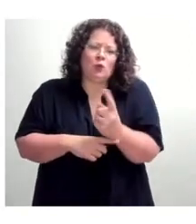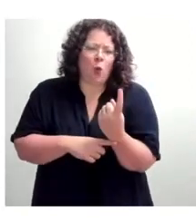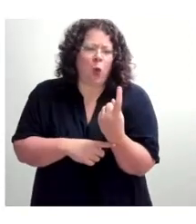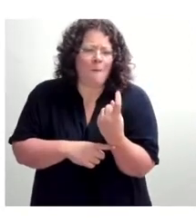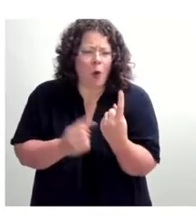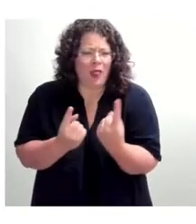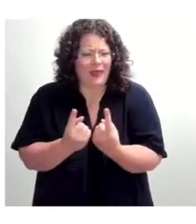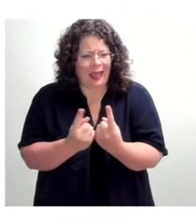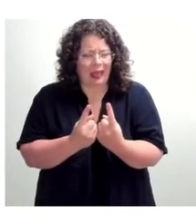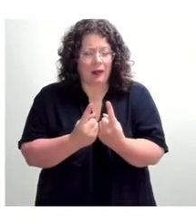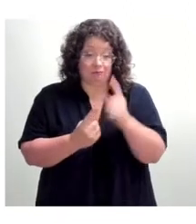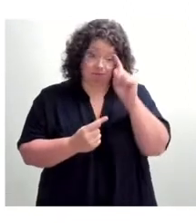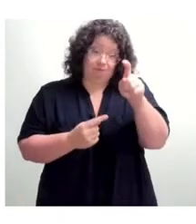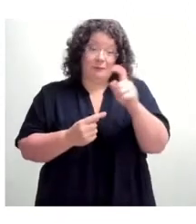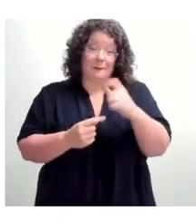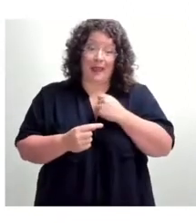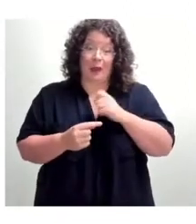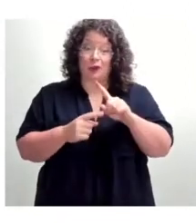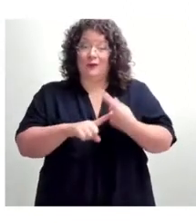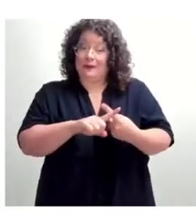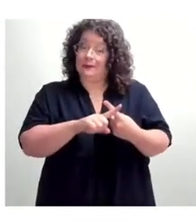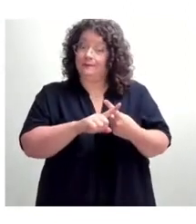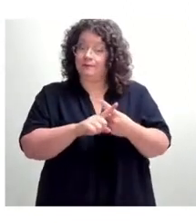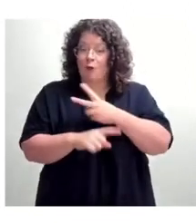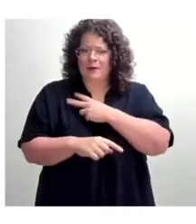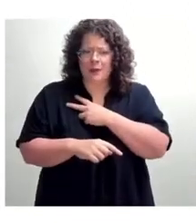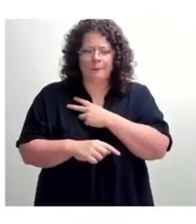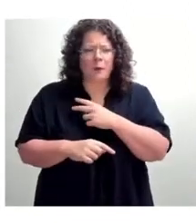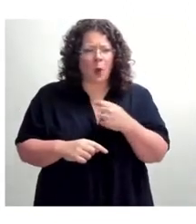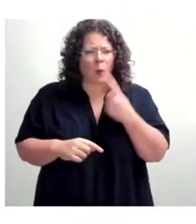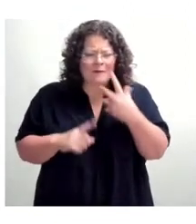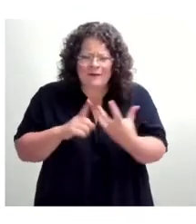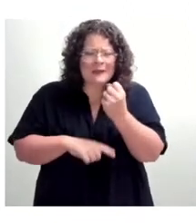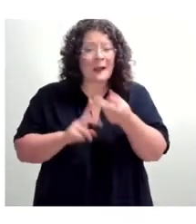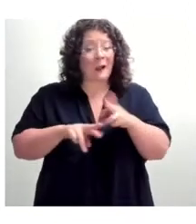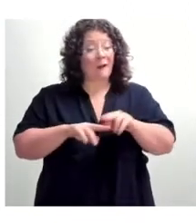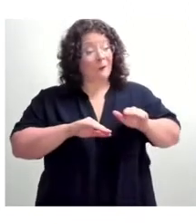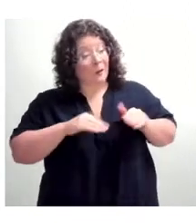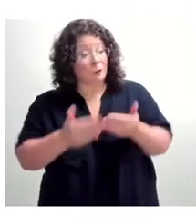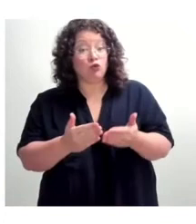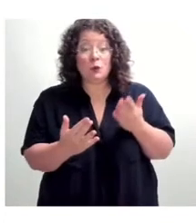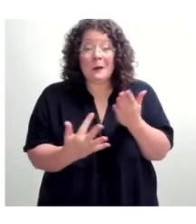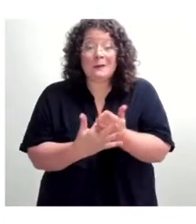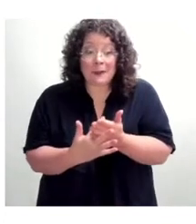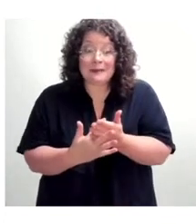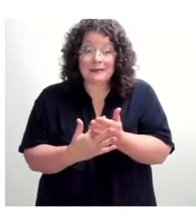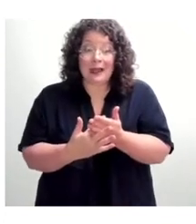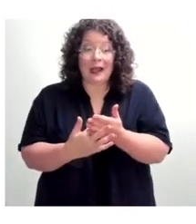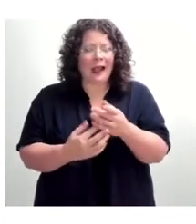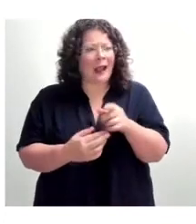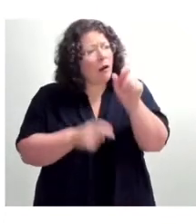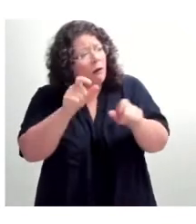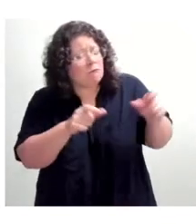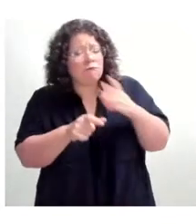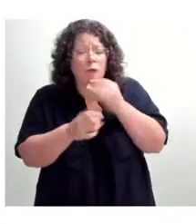great interest. And we're trying to scale this program right across the region so that we can really create a culture where everyone feels valued